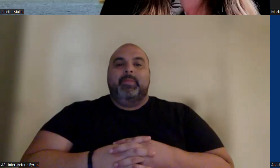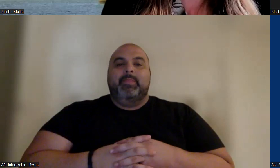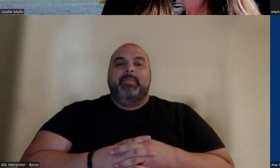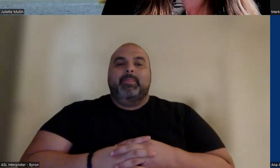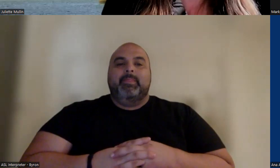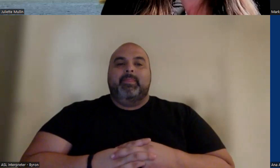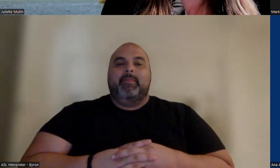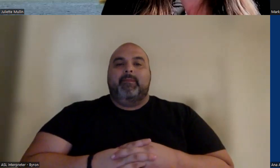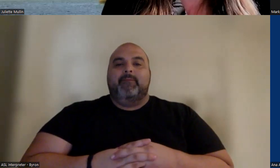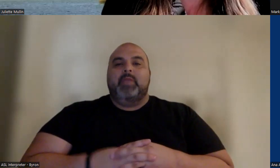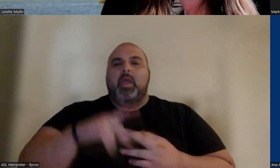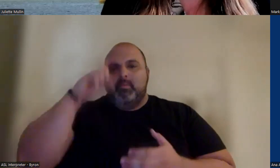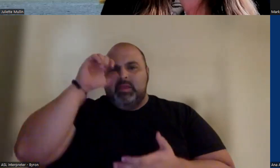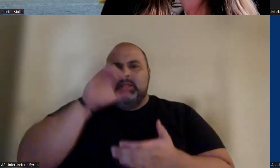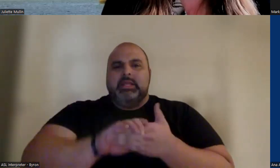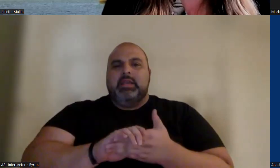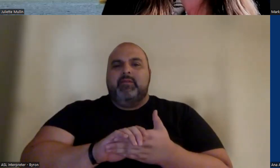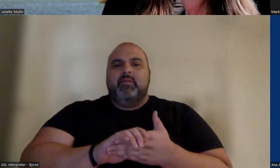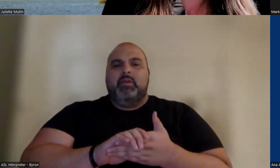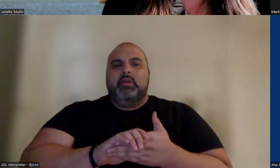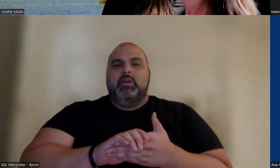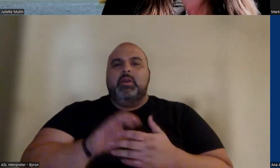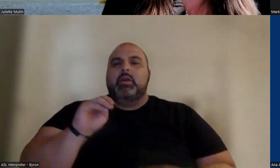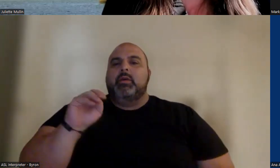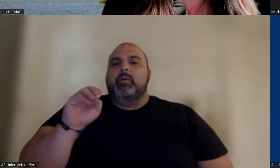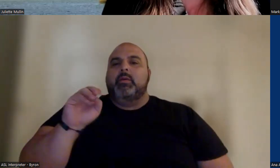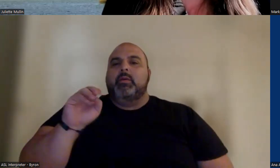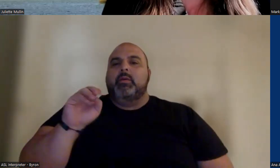And I believe that story is from Mercedes Vega.